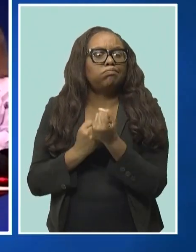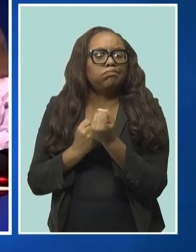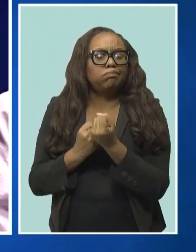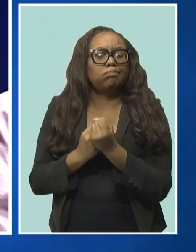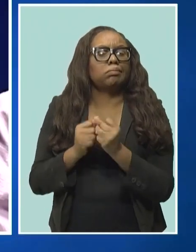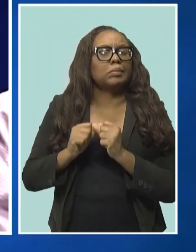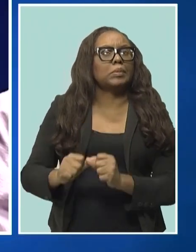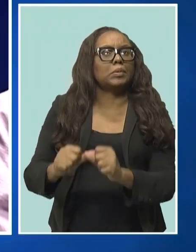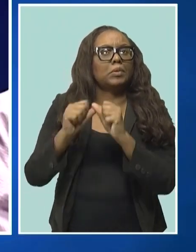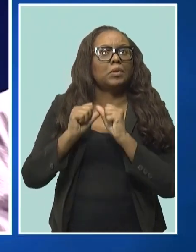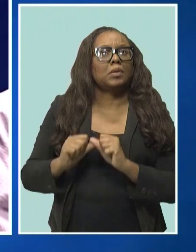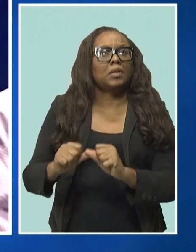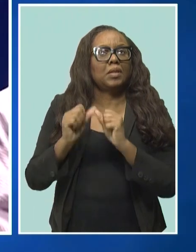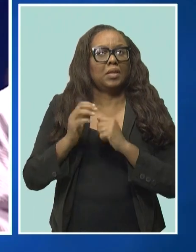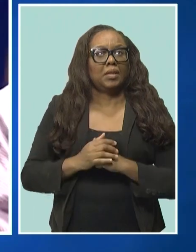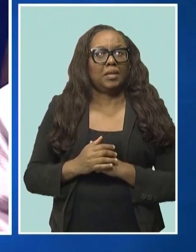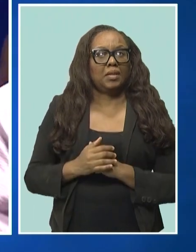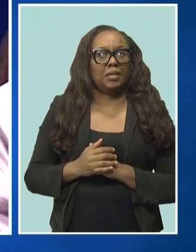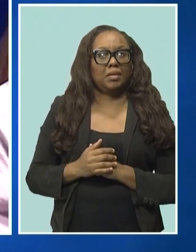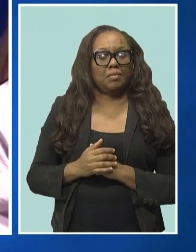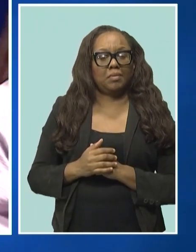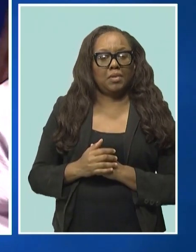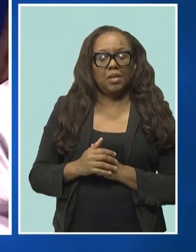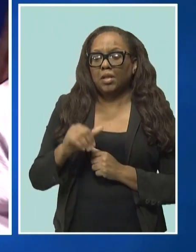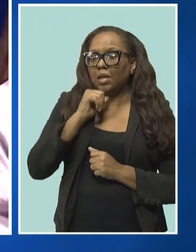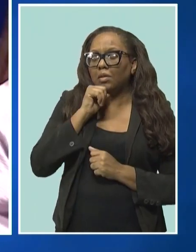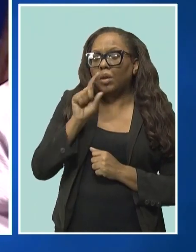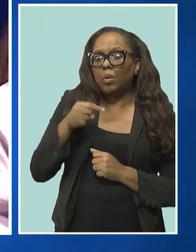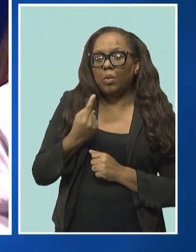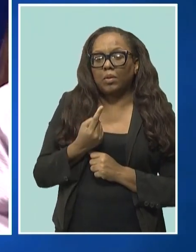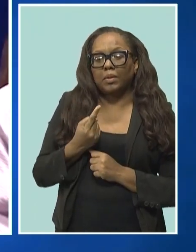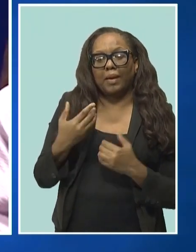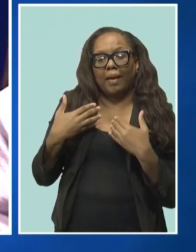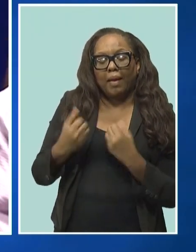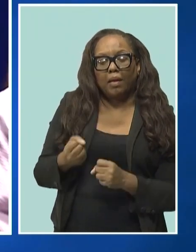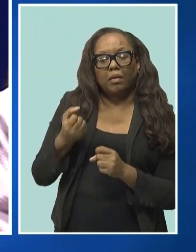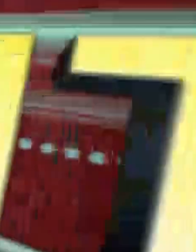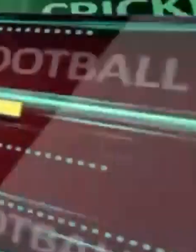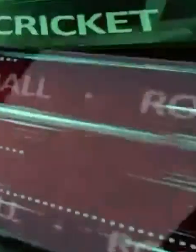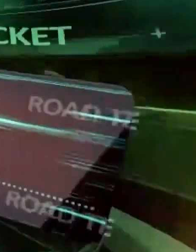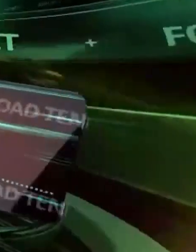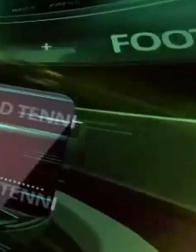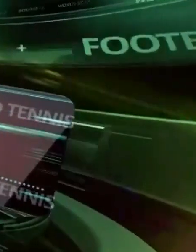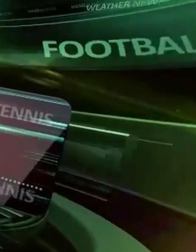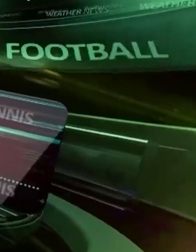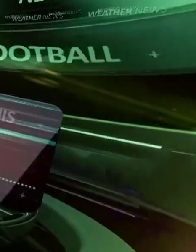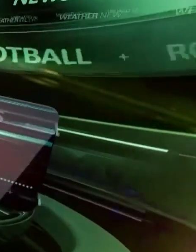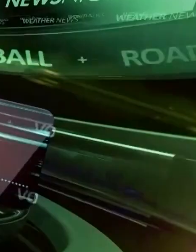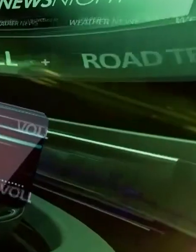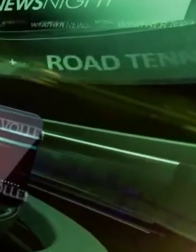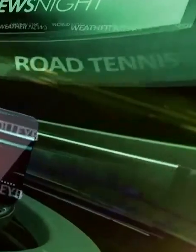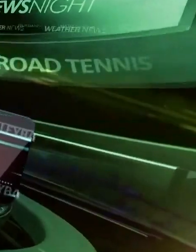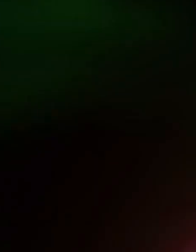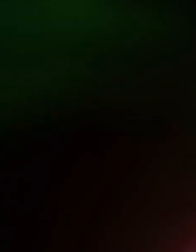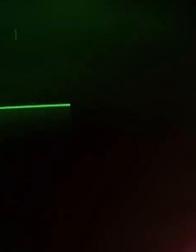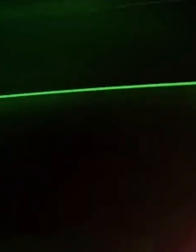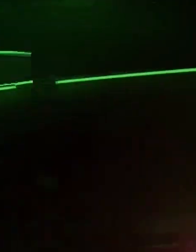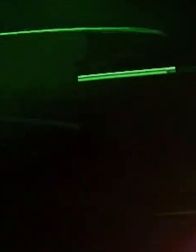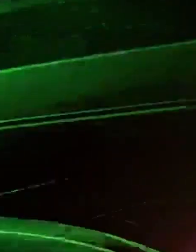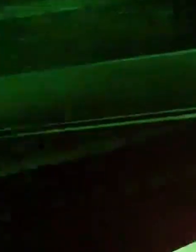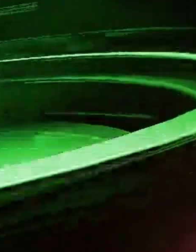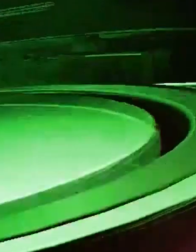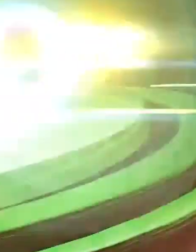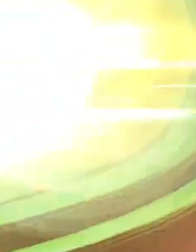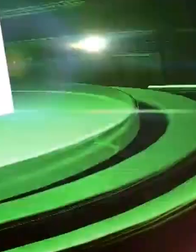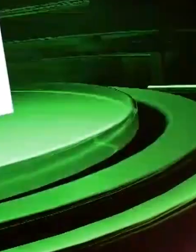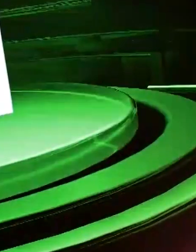continue, even if it is outside of cardiovascular diseases, health, or the environment. Sports Night, brought to you with the